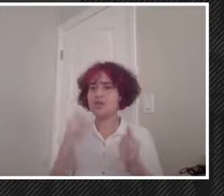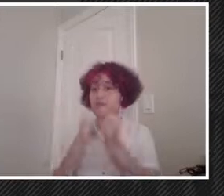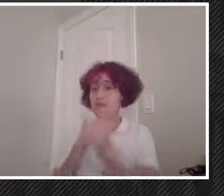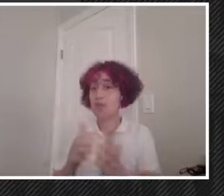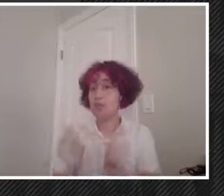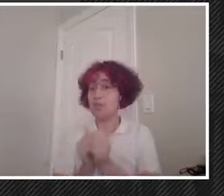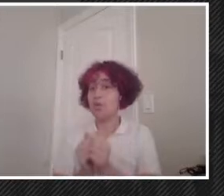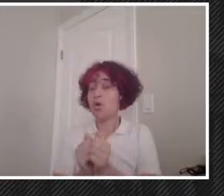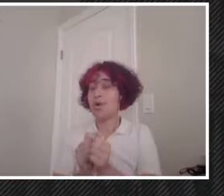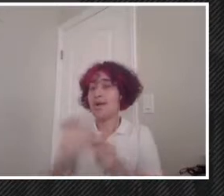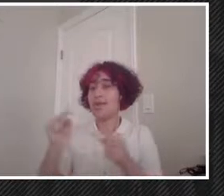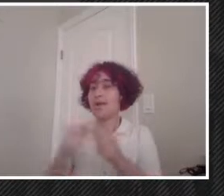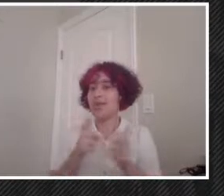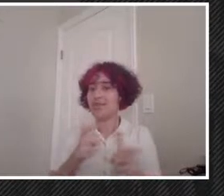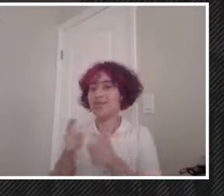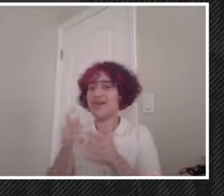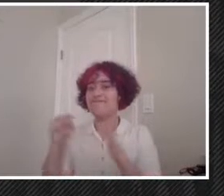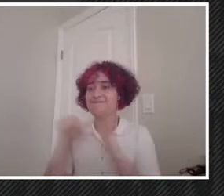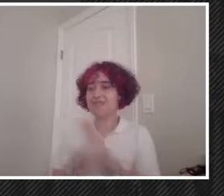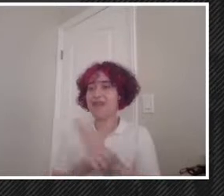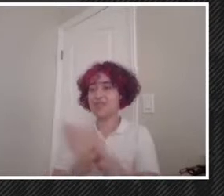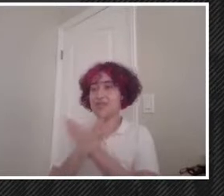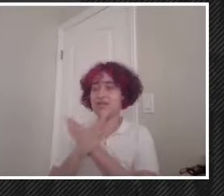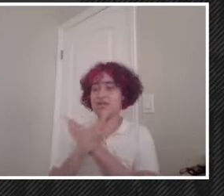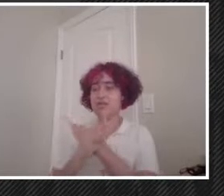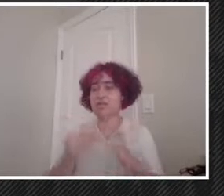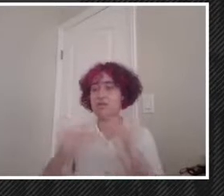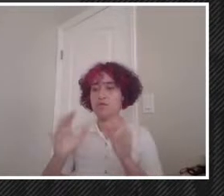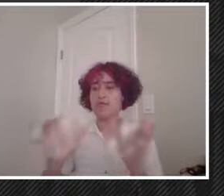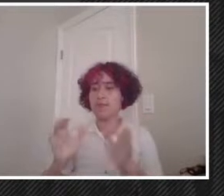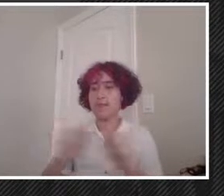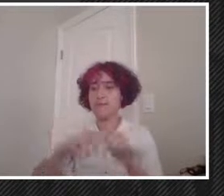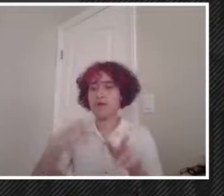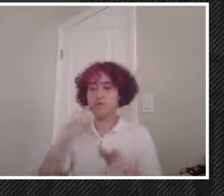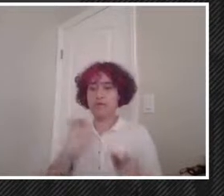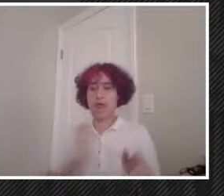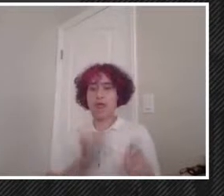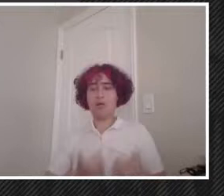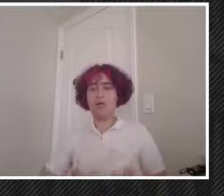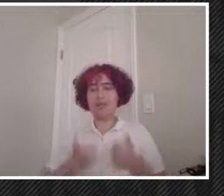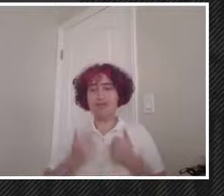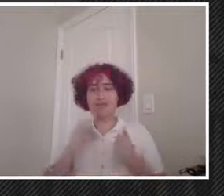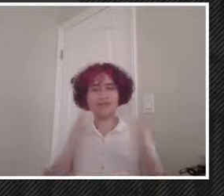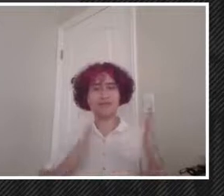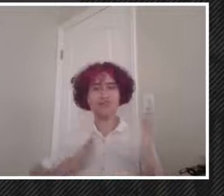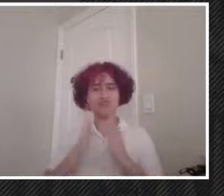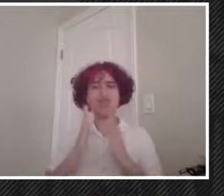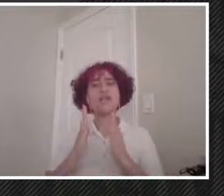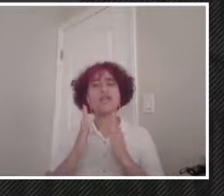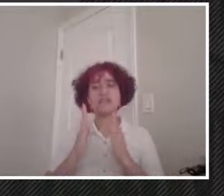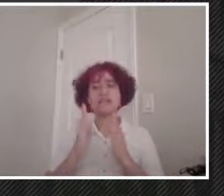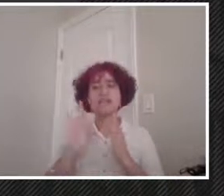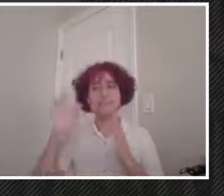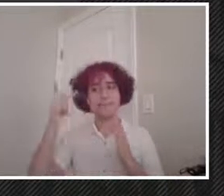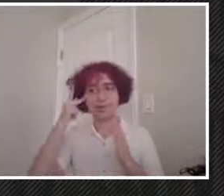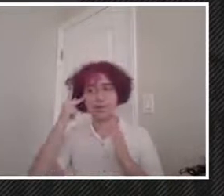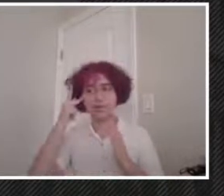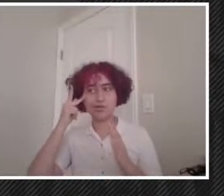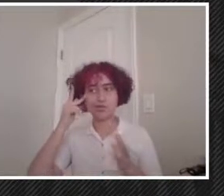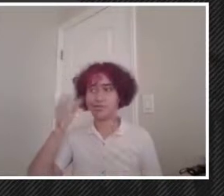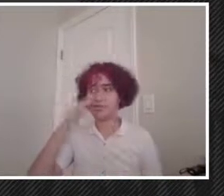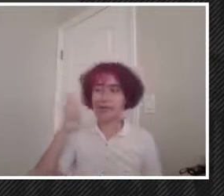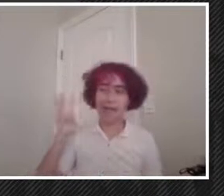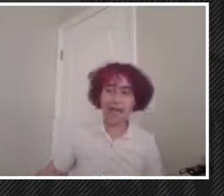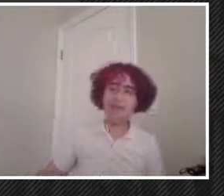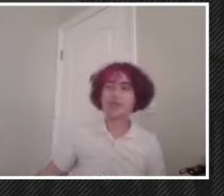and everything that we'll be up to at March for Our Lives to kind of address political apathy, corruption, and get something done on guns, you can